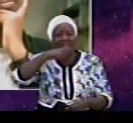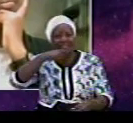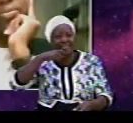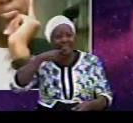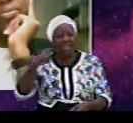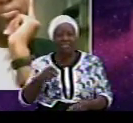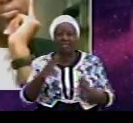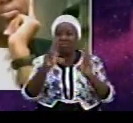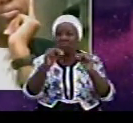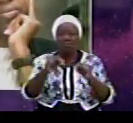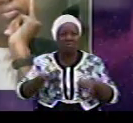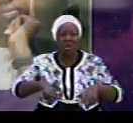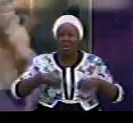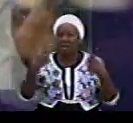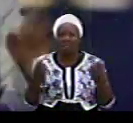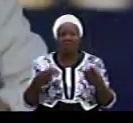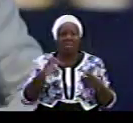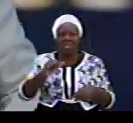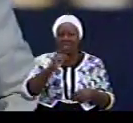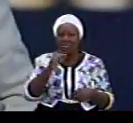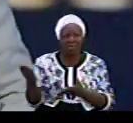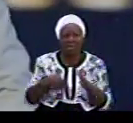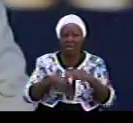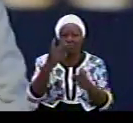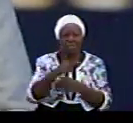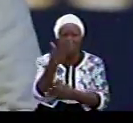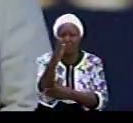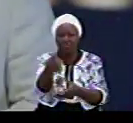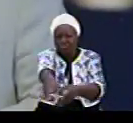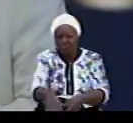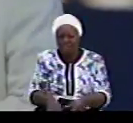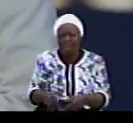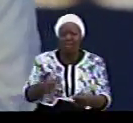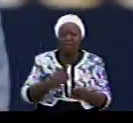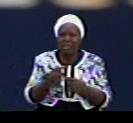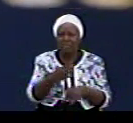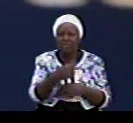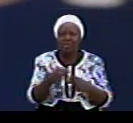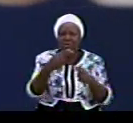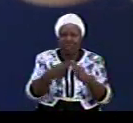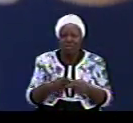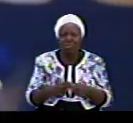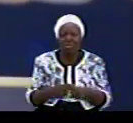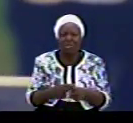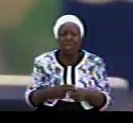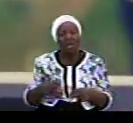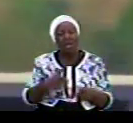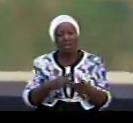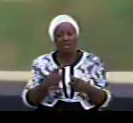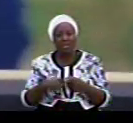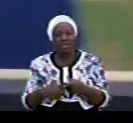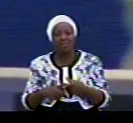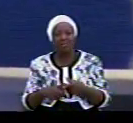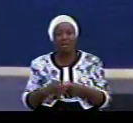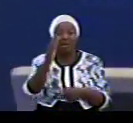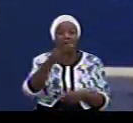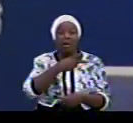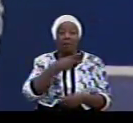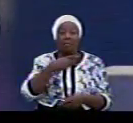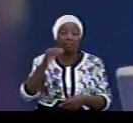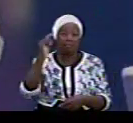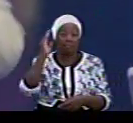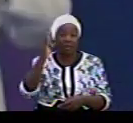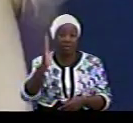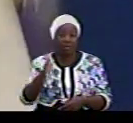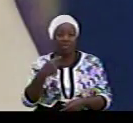not stretch the hand, could not do anything with the hand. And I said to the people, we're going to pray